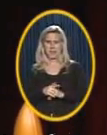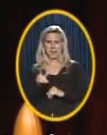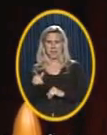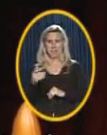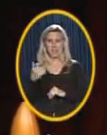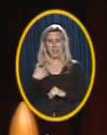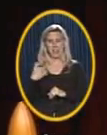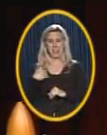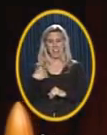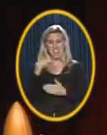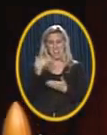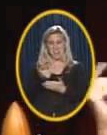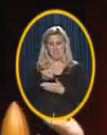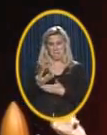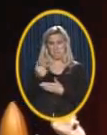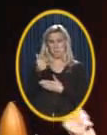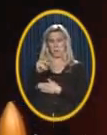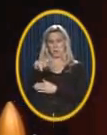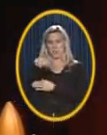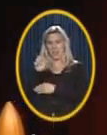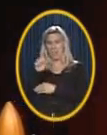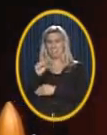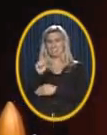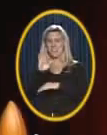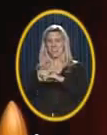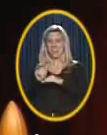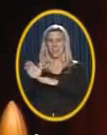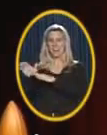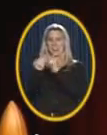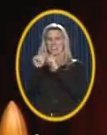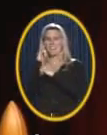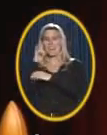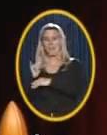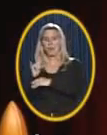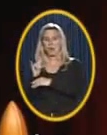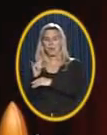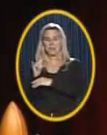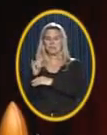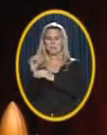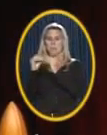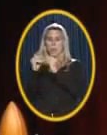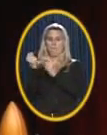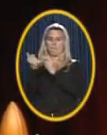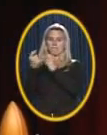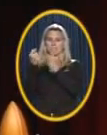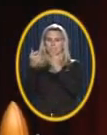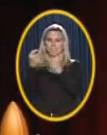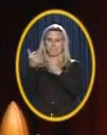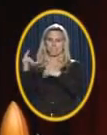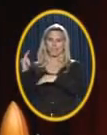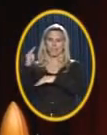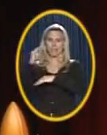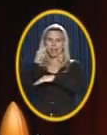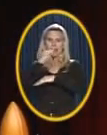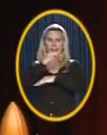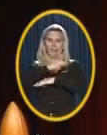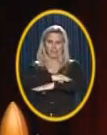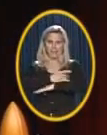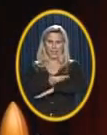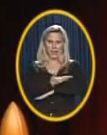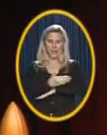they had less tiles on here than what it left out at Edwards. A few more had ripped off. And I remember Walt